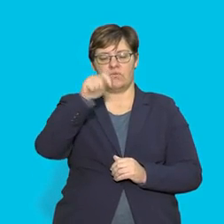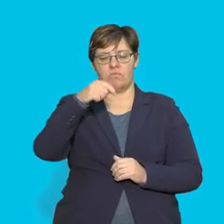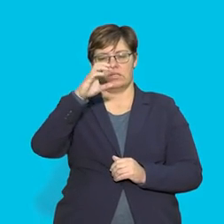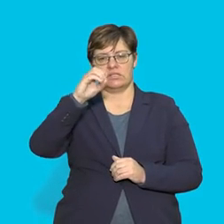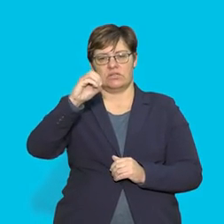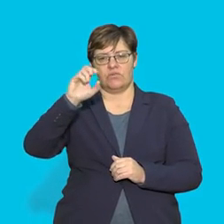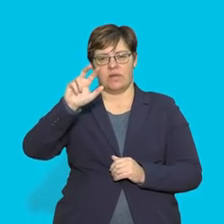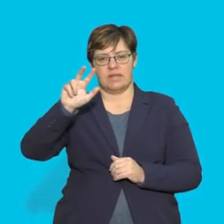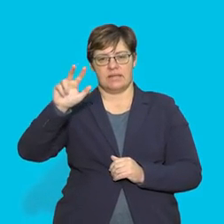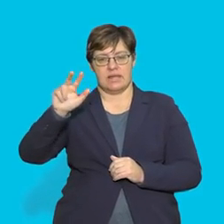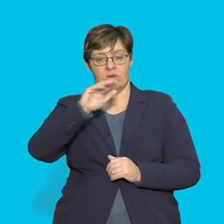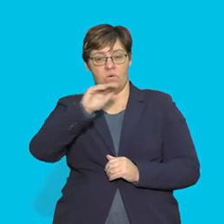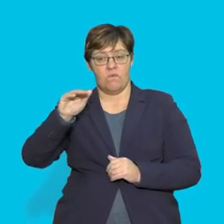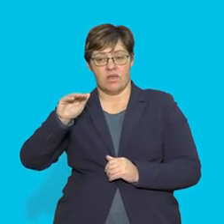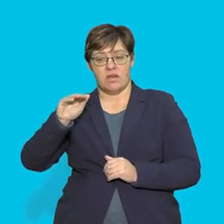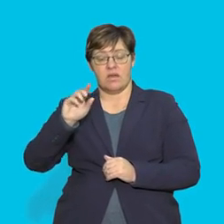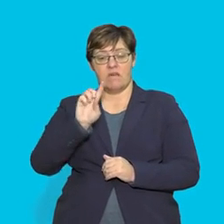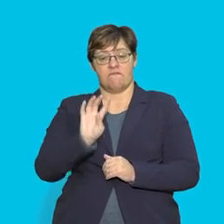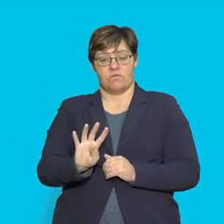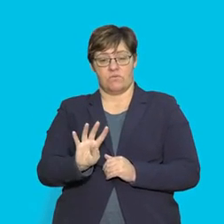1 plus